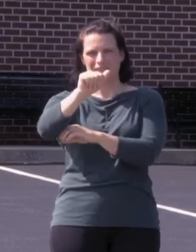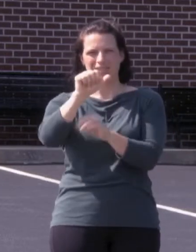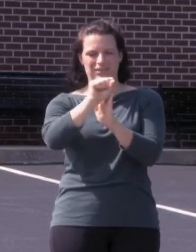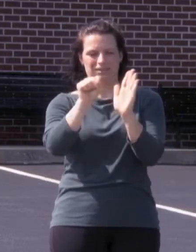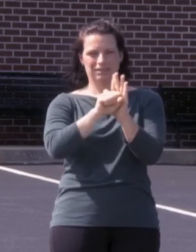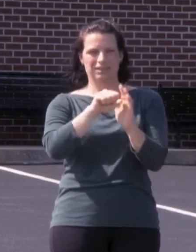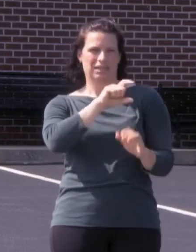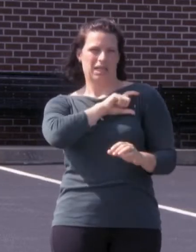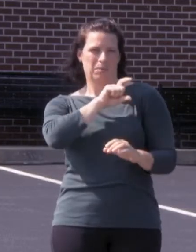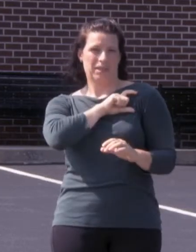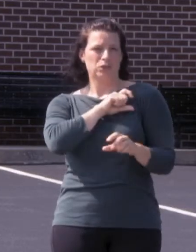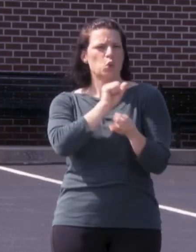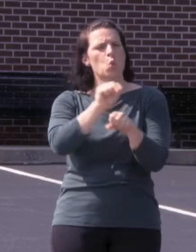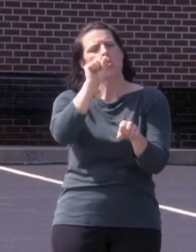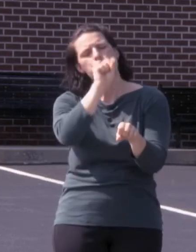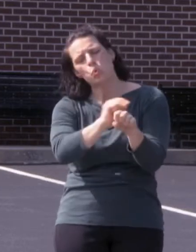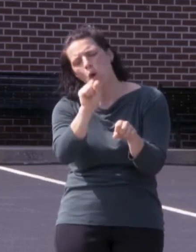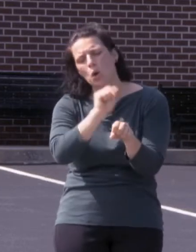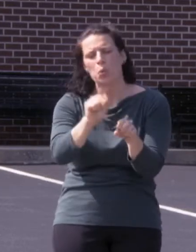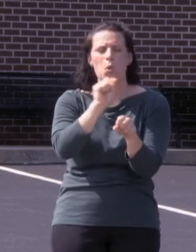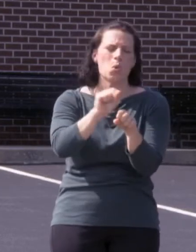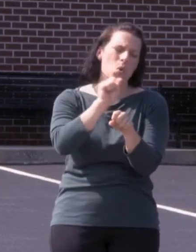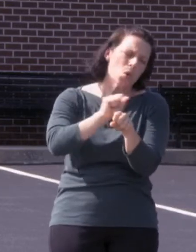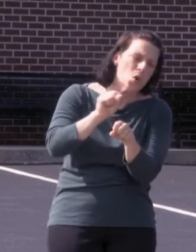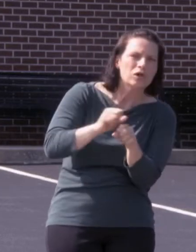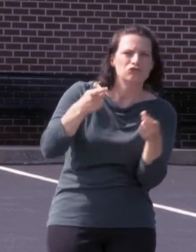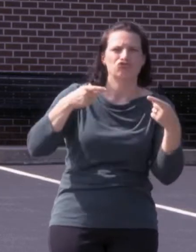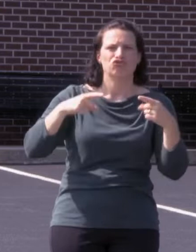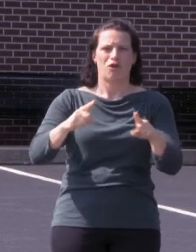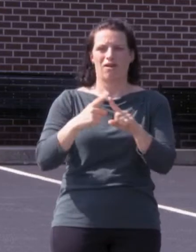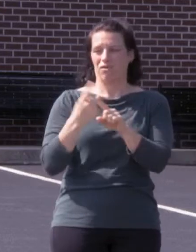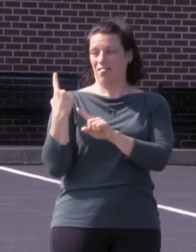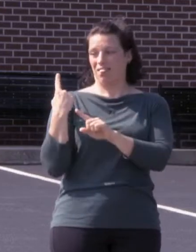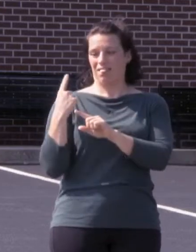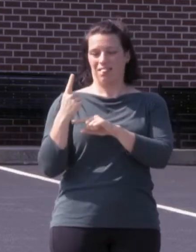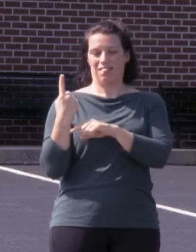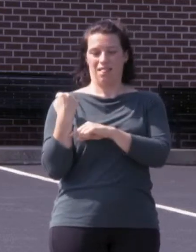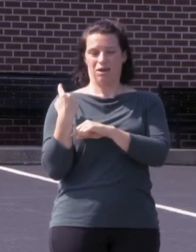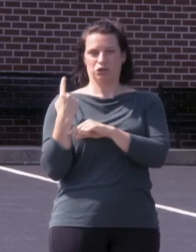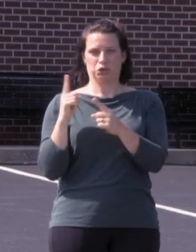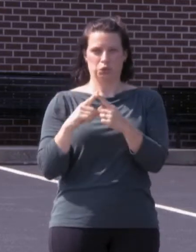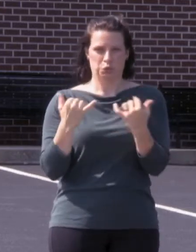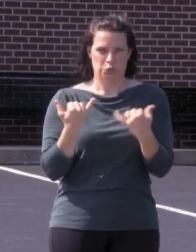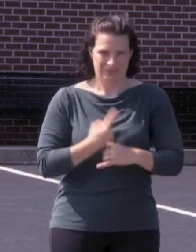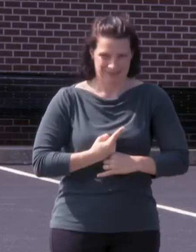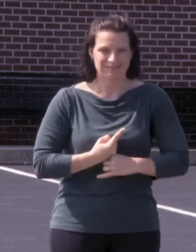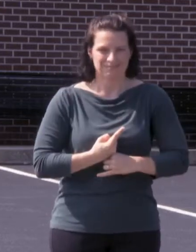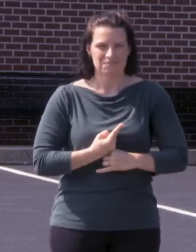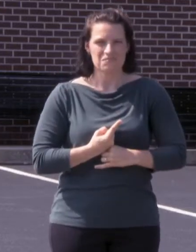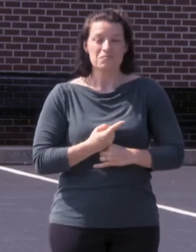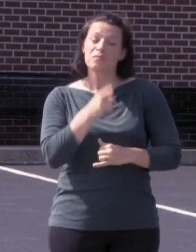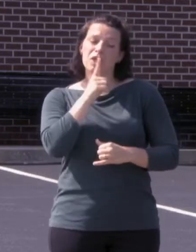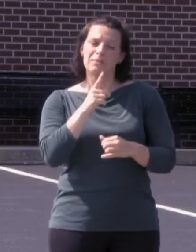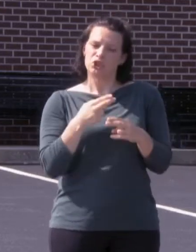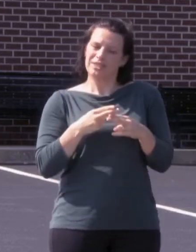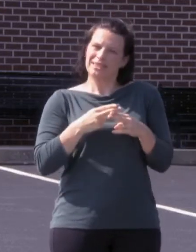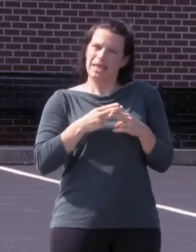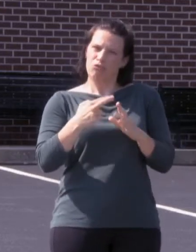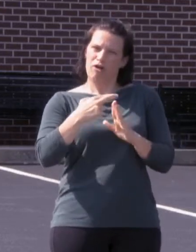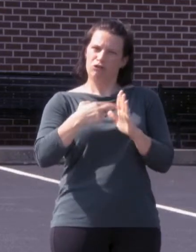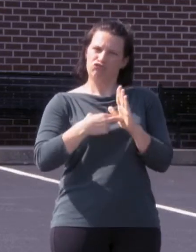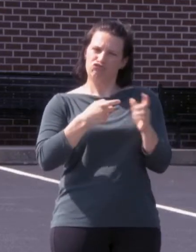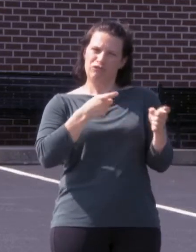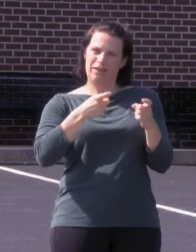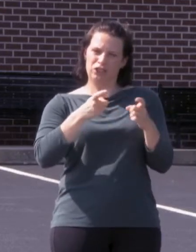State Police who worked tirelessly in that period from last year to this to ensure that the temporary regulations and database